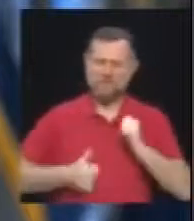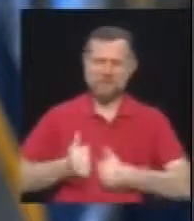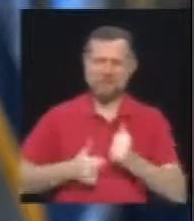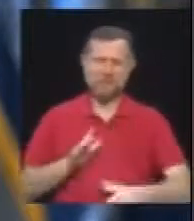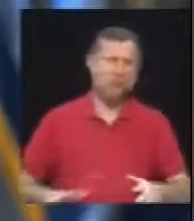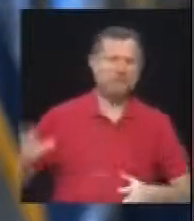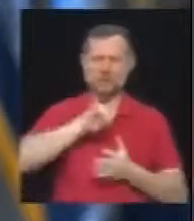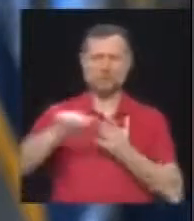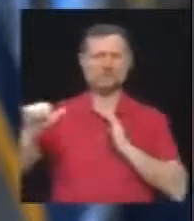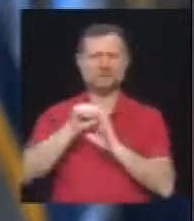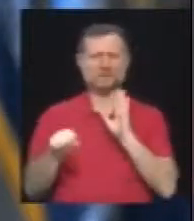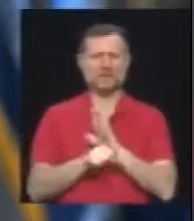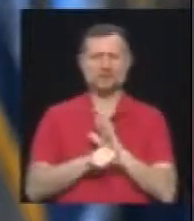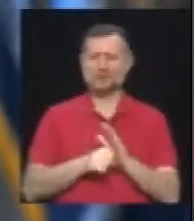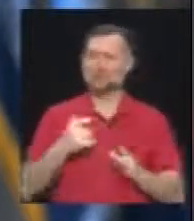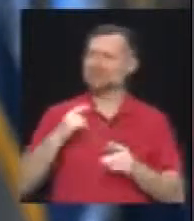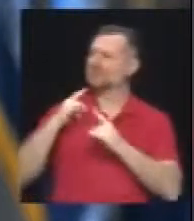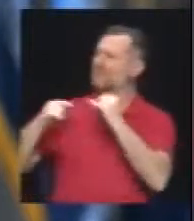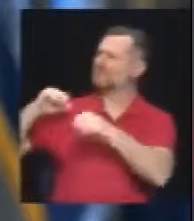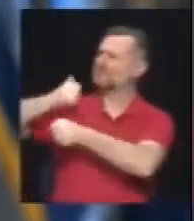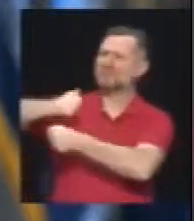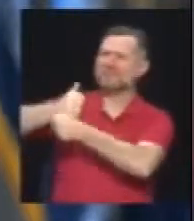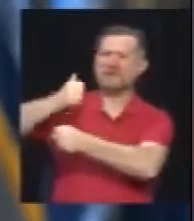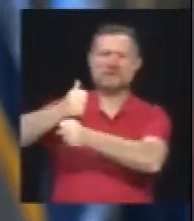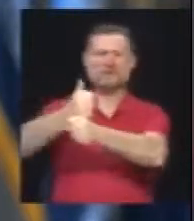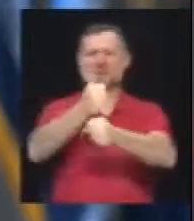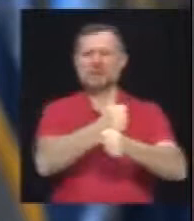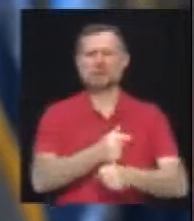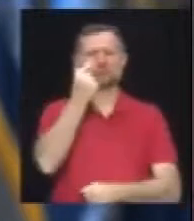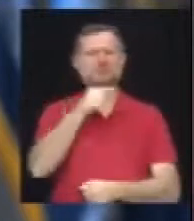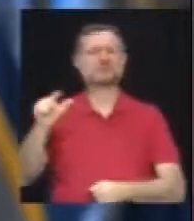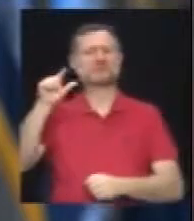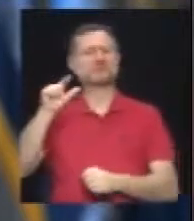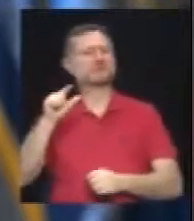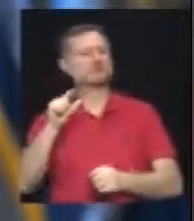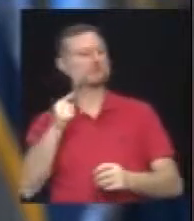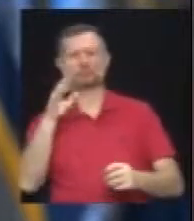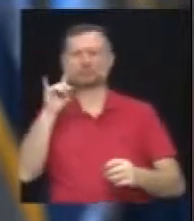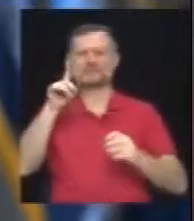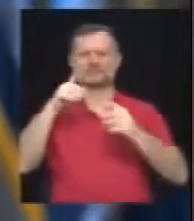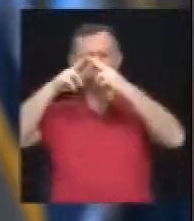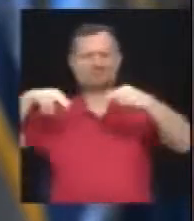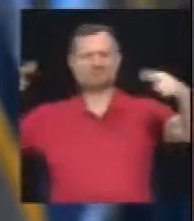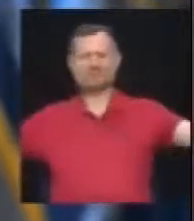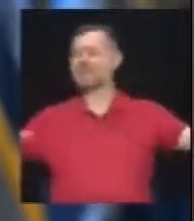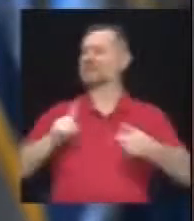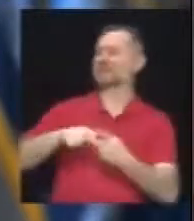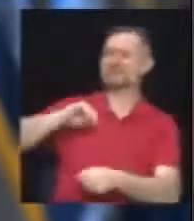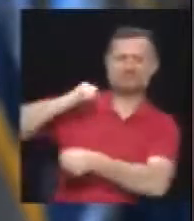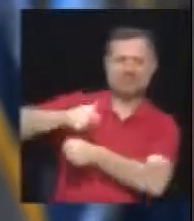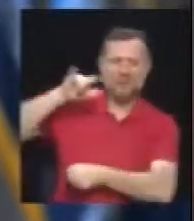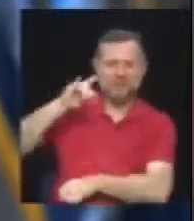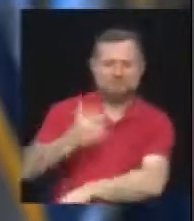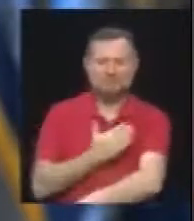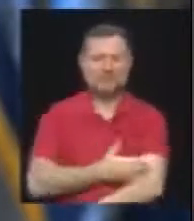New transmission lines for a green grid. We are rebuilding our upstate airports. Buffalo is building back.